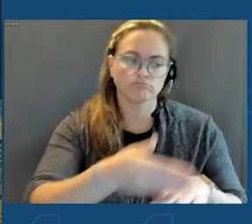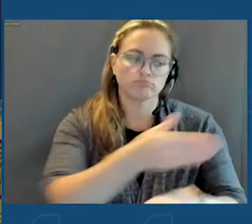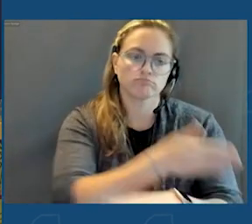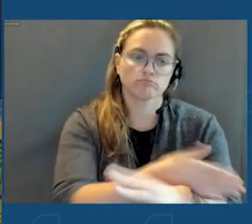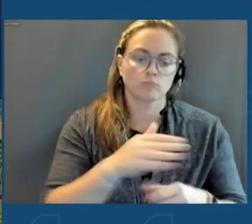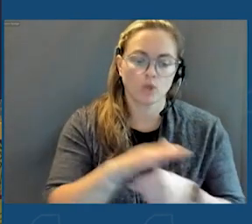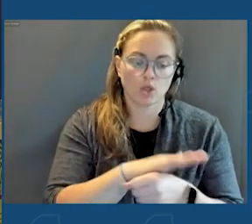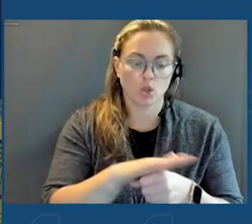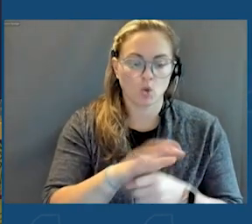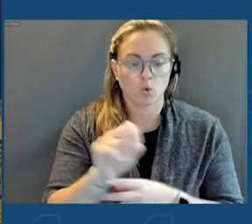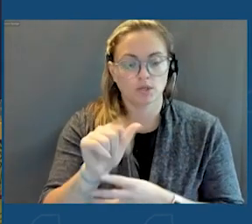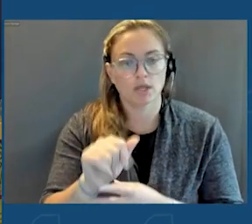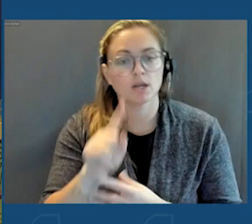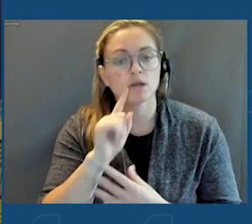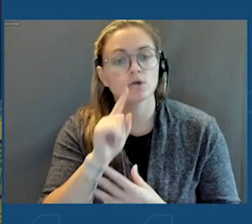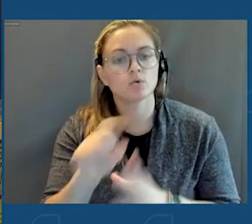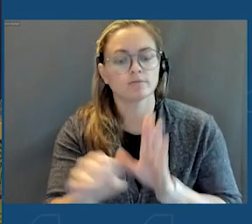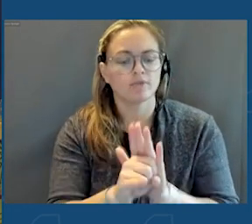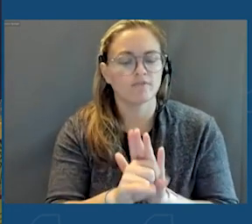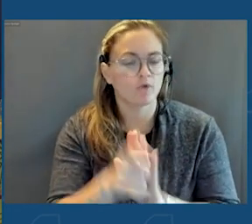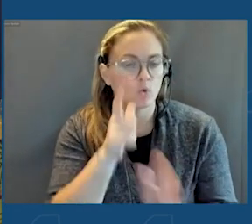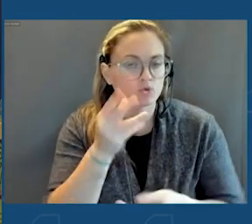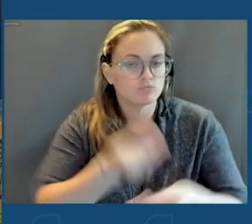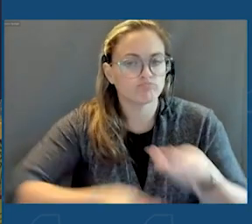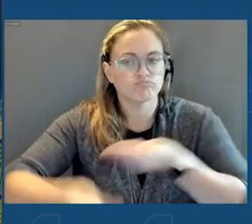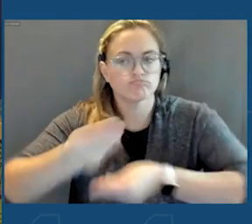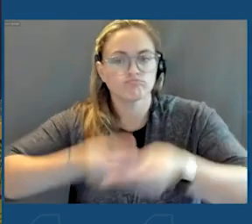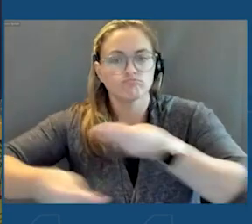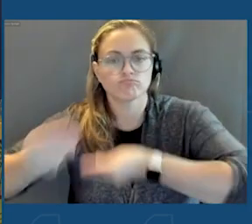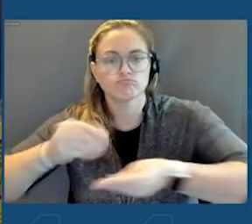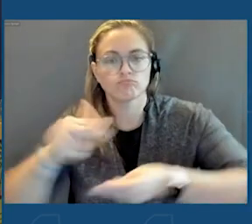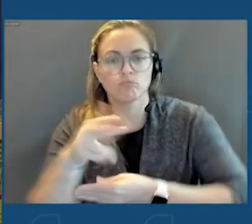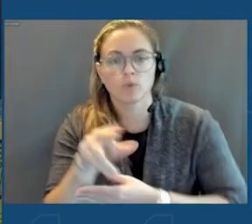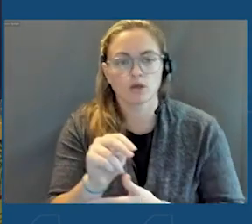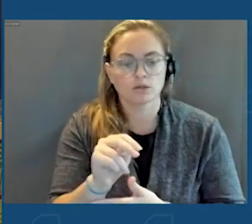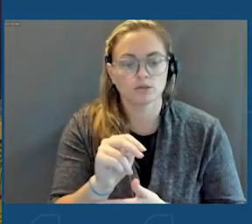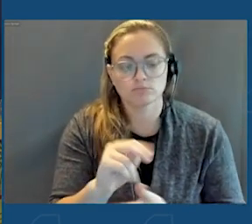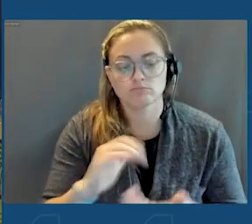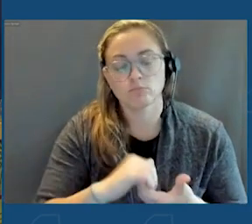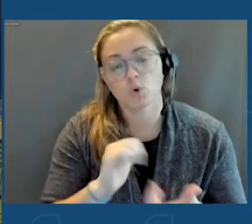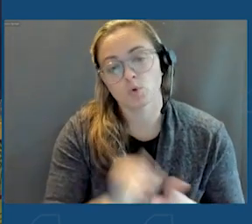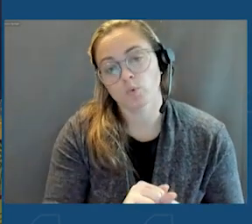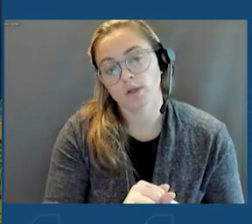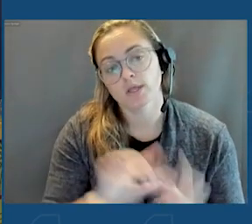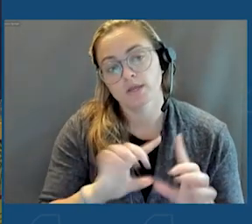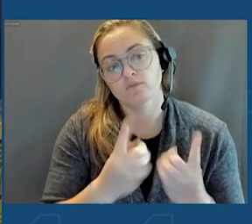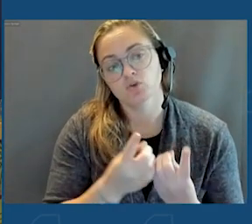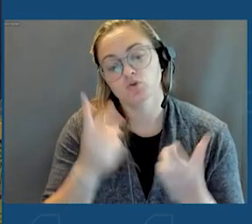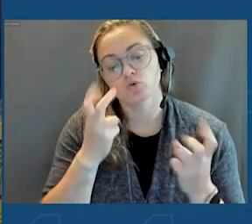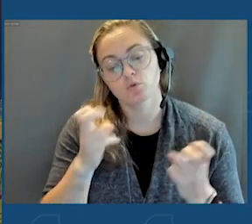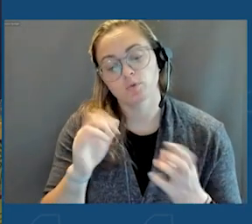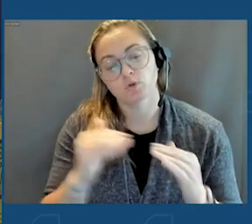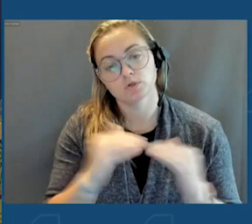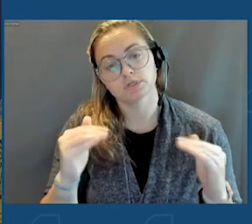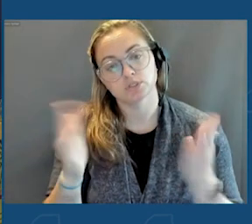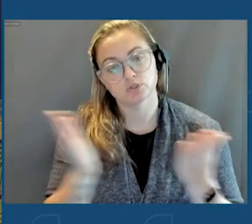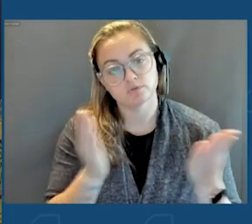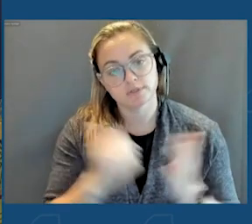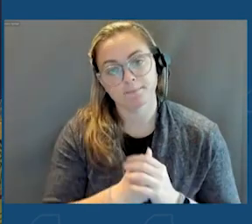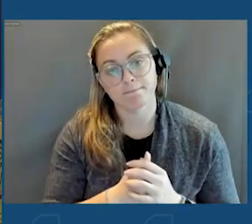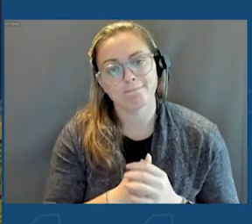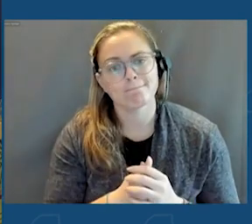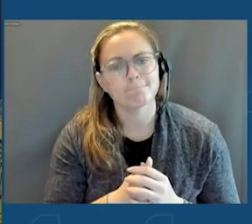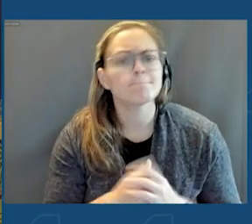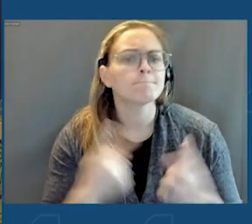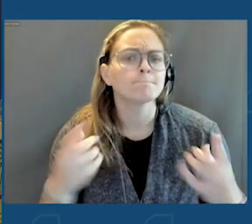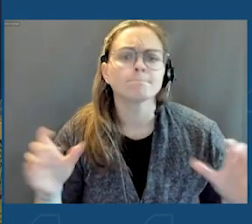data to identify the traffickers. We've also partnered up with the Division of Criminal Justice Services. Again, like we've done with the